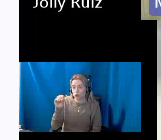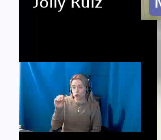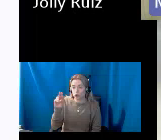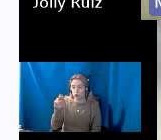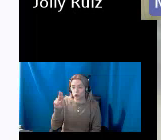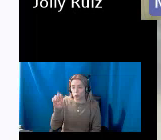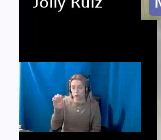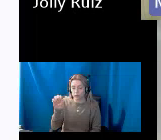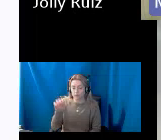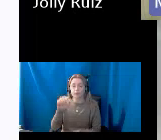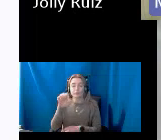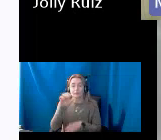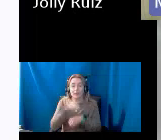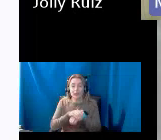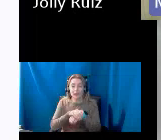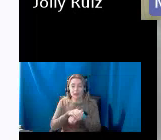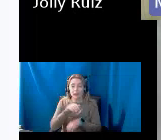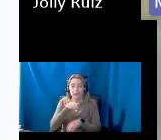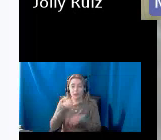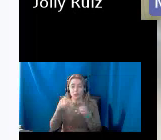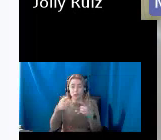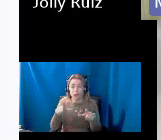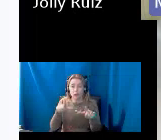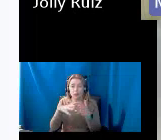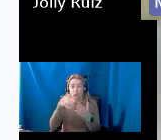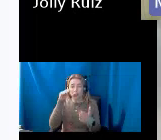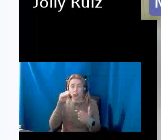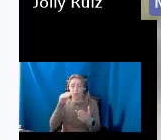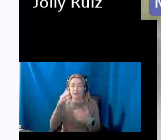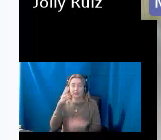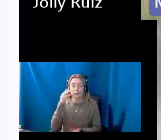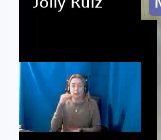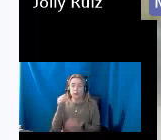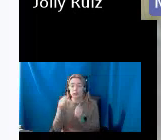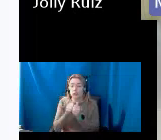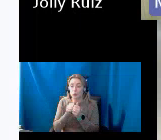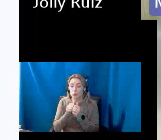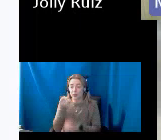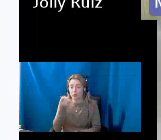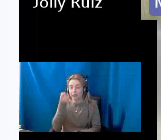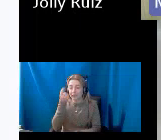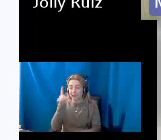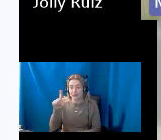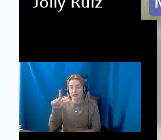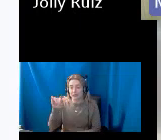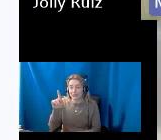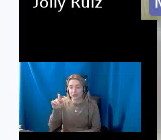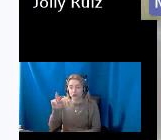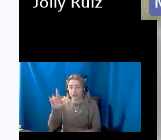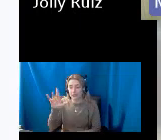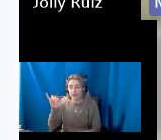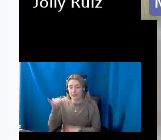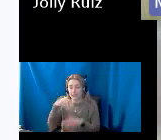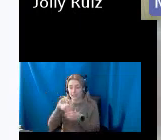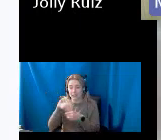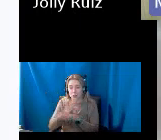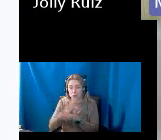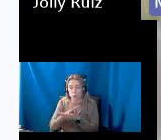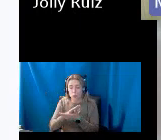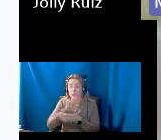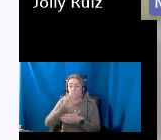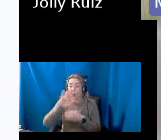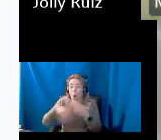English language learners' experience with literacy in school. Every piece of literature that I reviewed within that topic